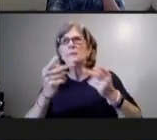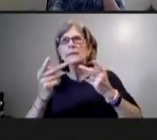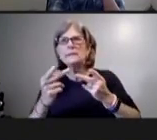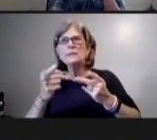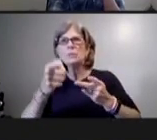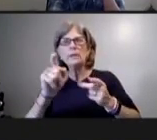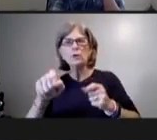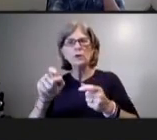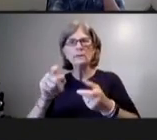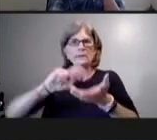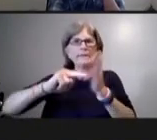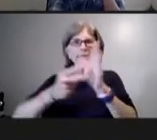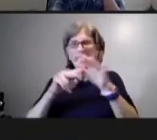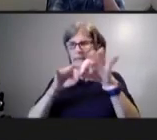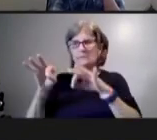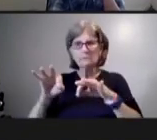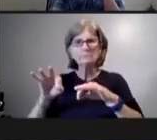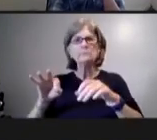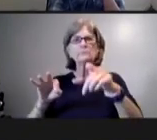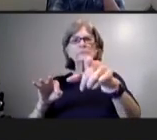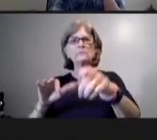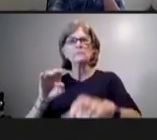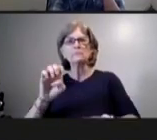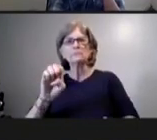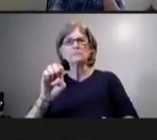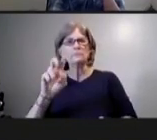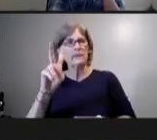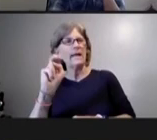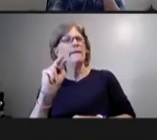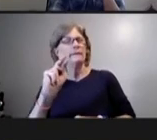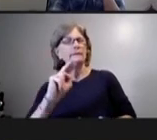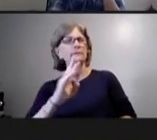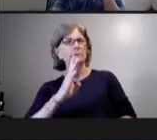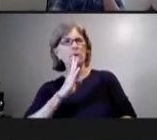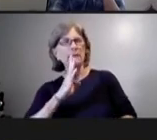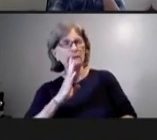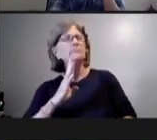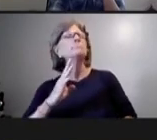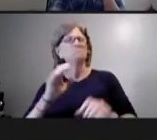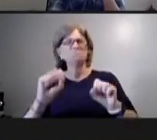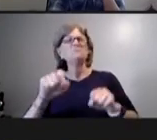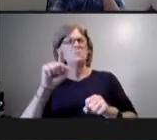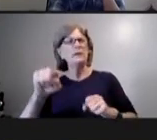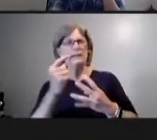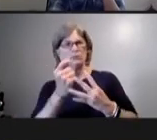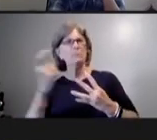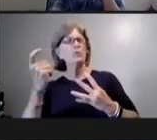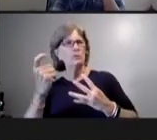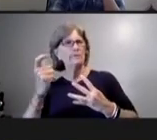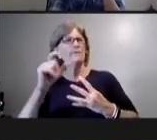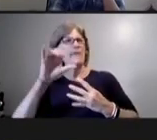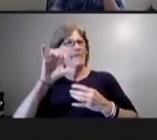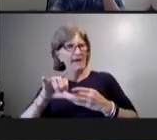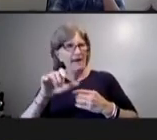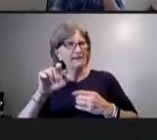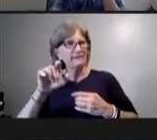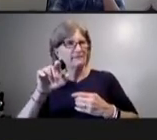I think we could remove that right now and come back at a future meeting with some workshop language